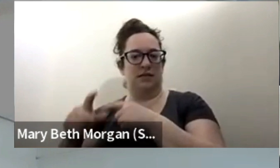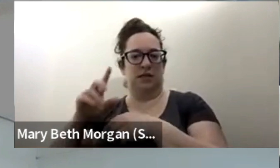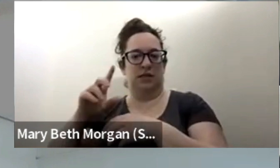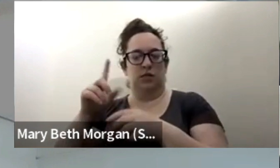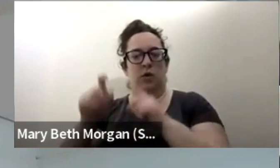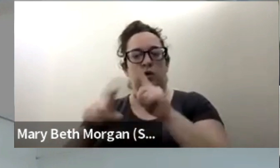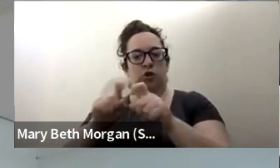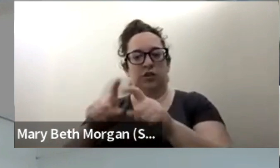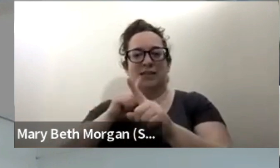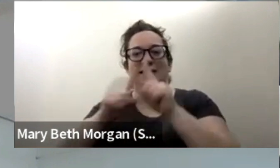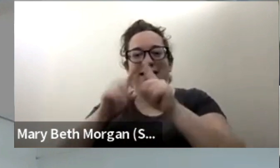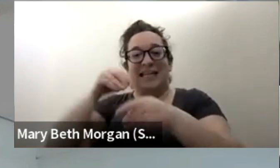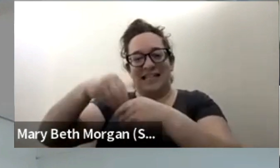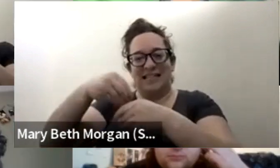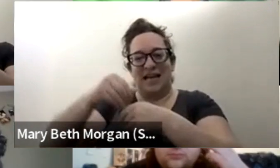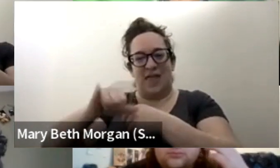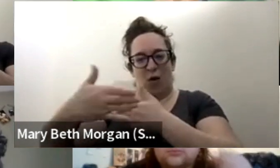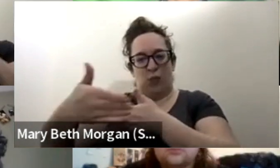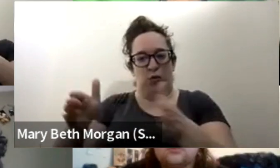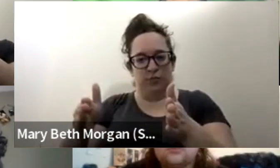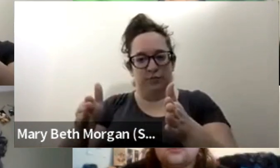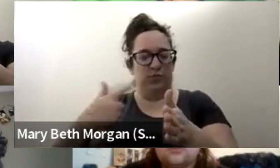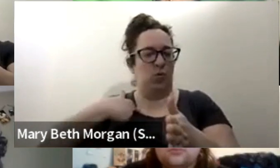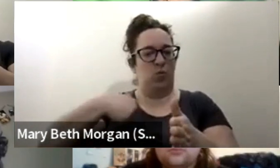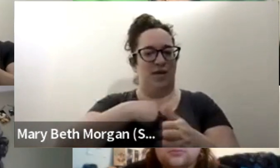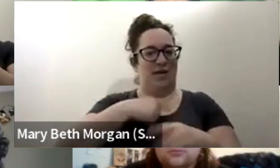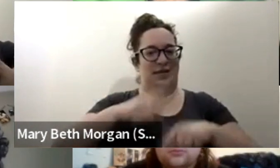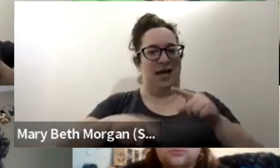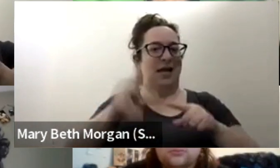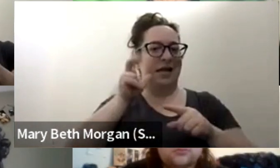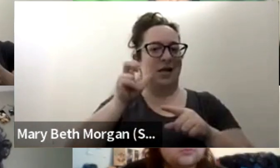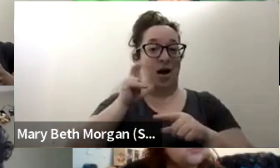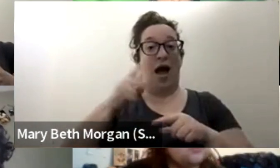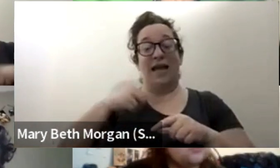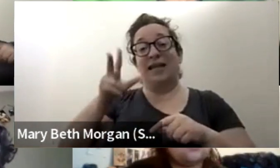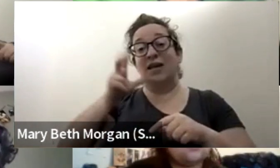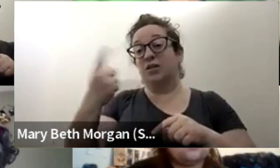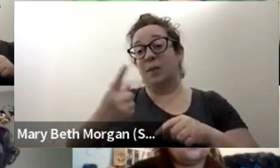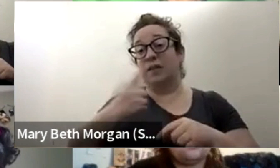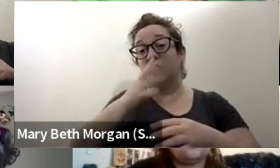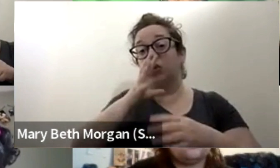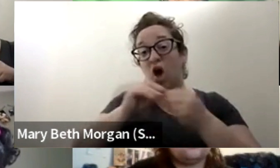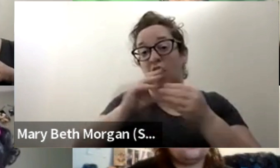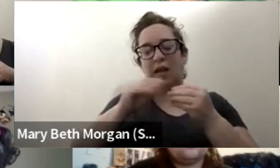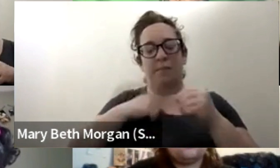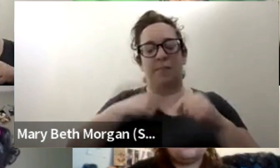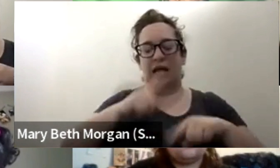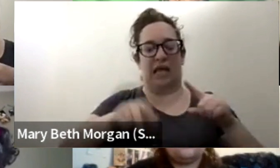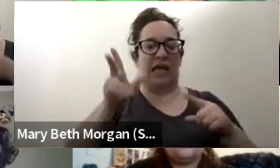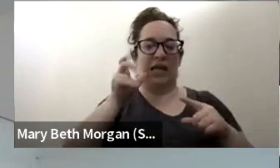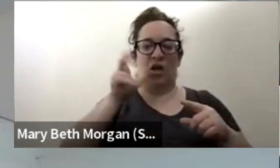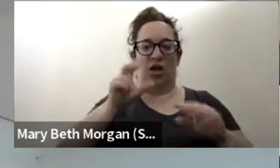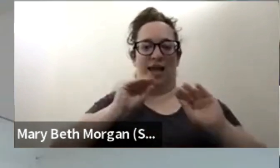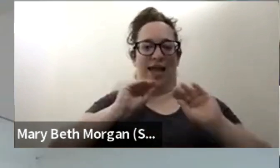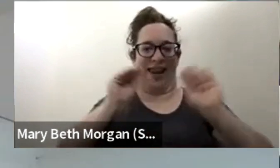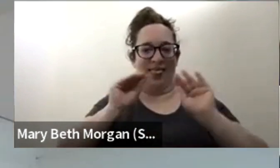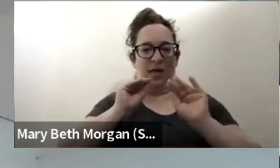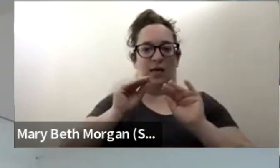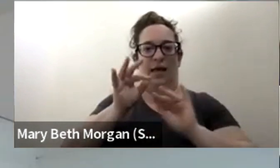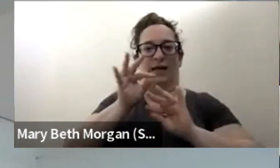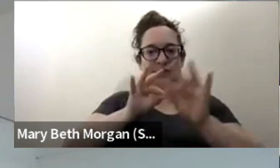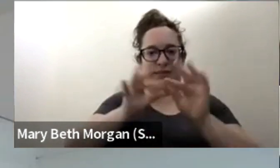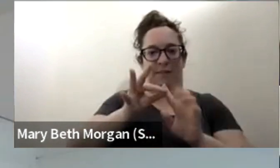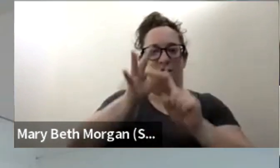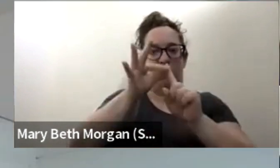as Ganymede is pretending to be herself. She's the one and she's just pretend to be Oh, so